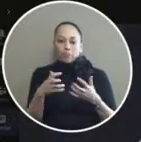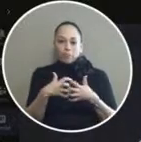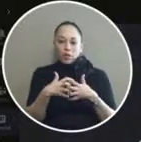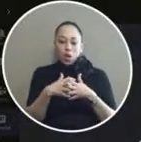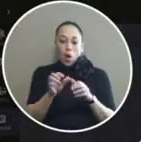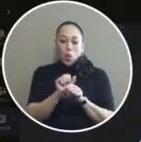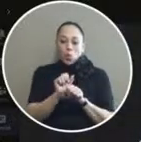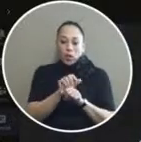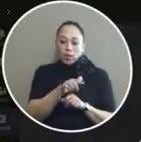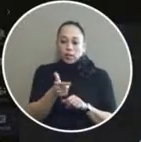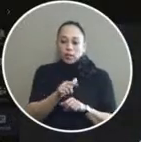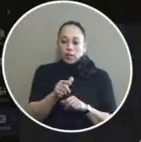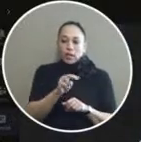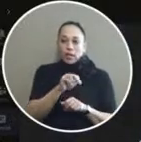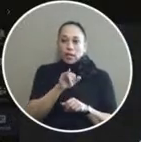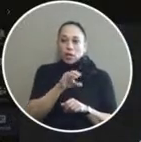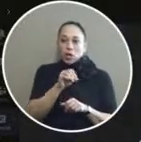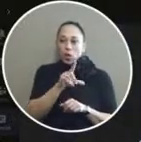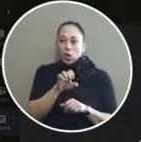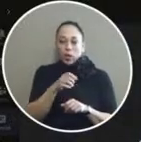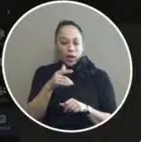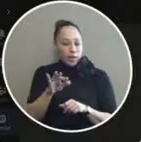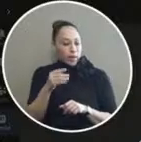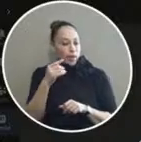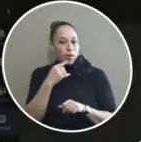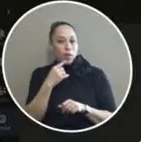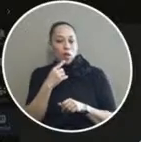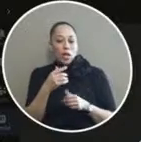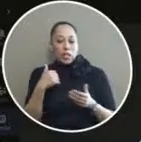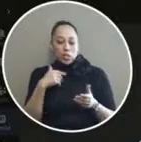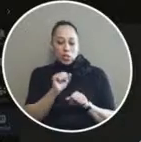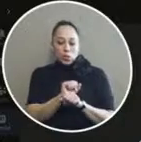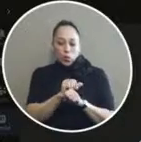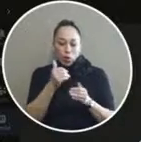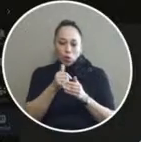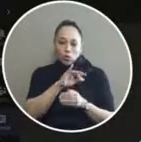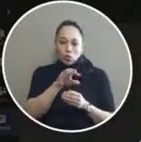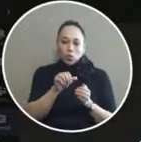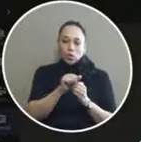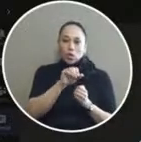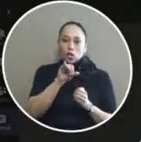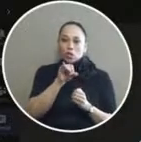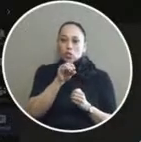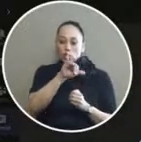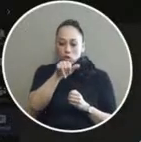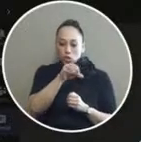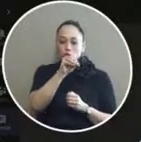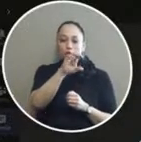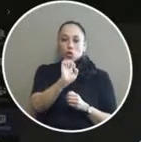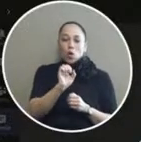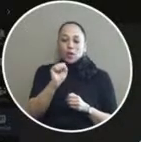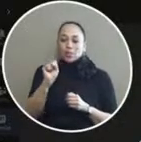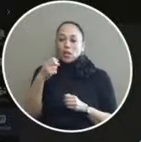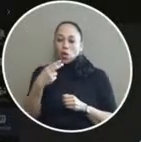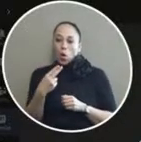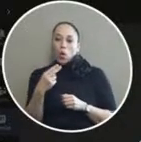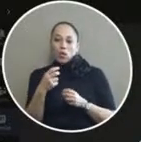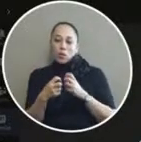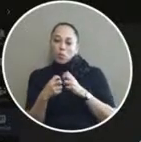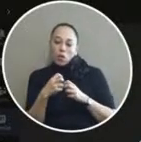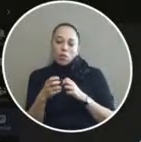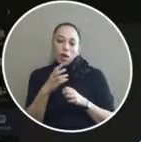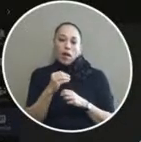each other. Nicole, I think, already alluded to it. She's worked closely with Joel over at the county with respect to the stakeholder issues and